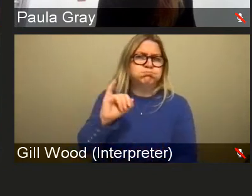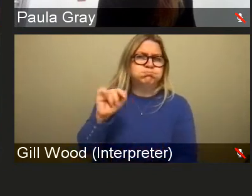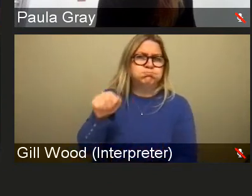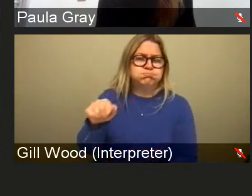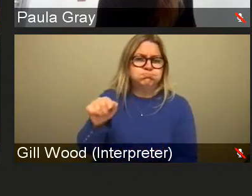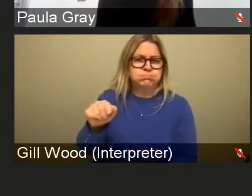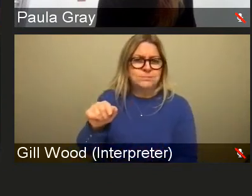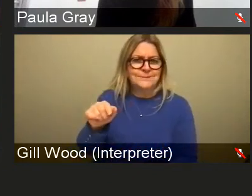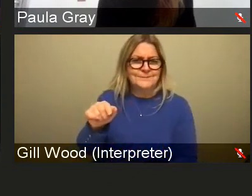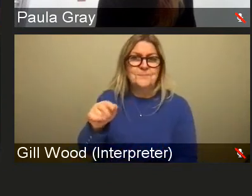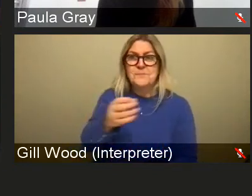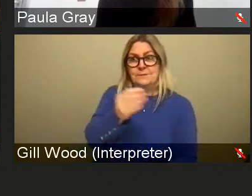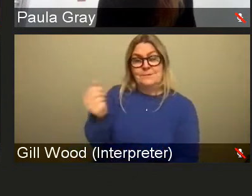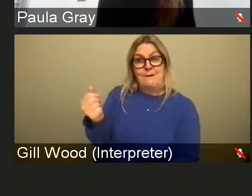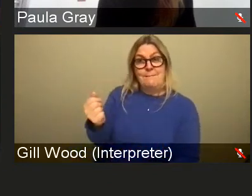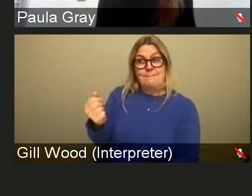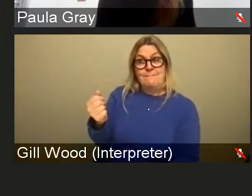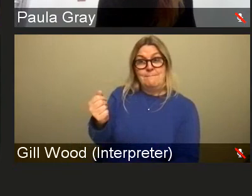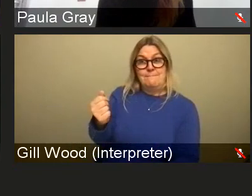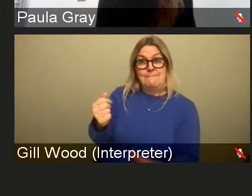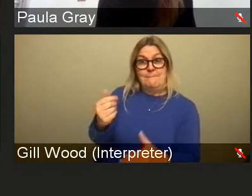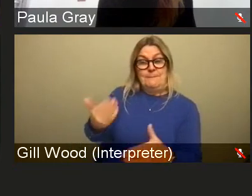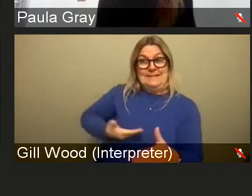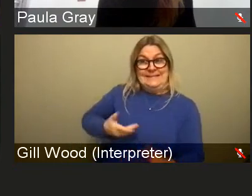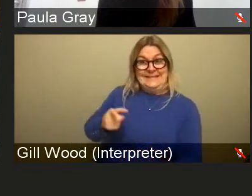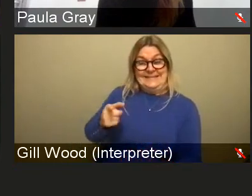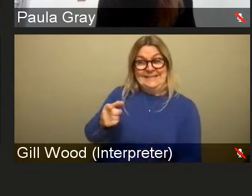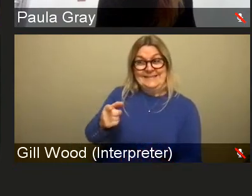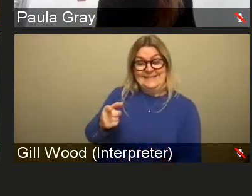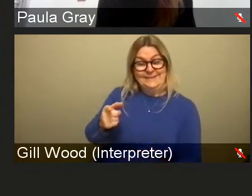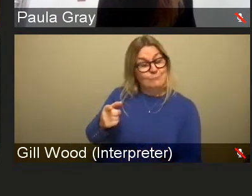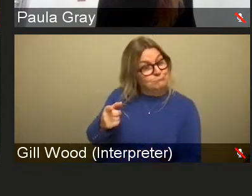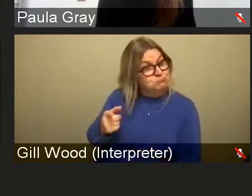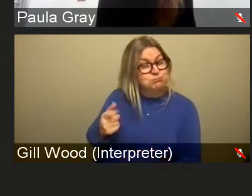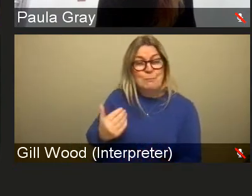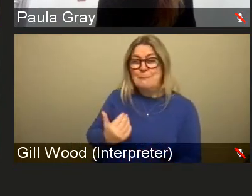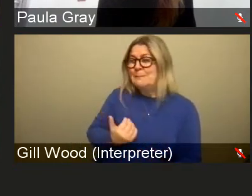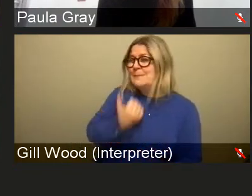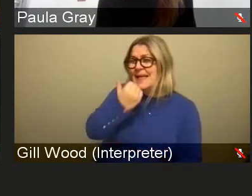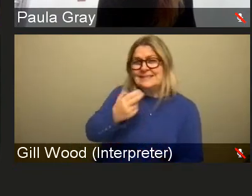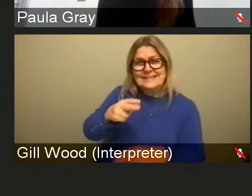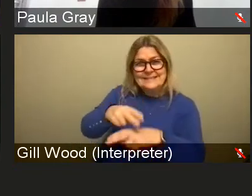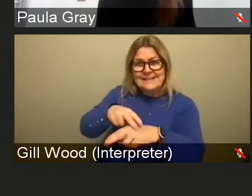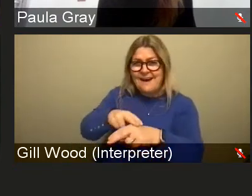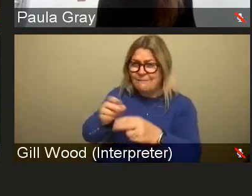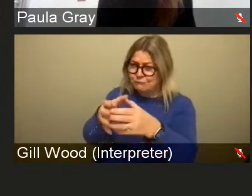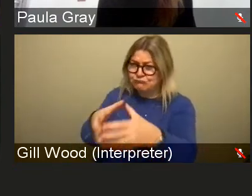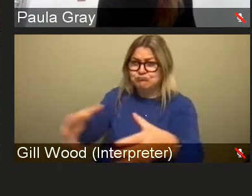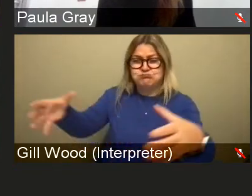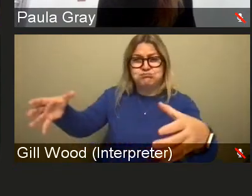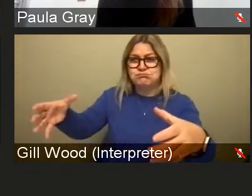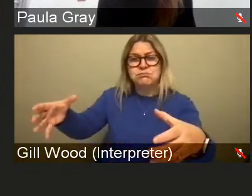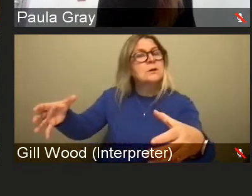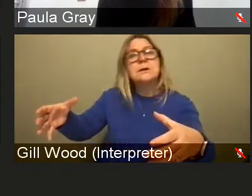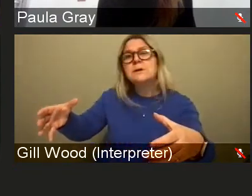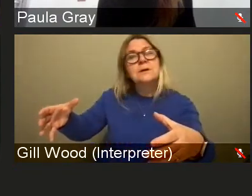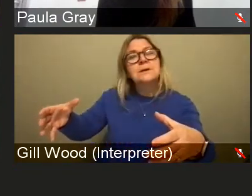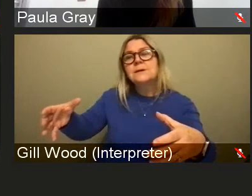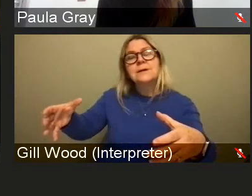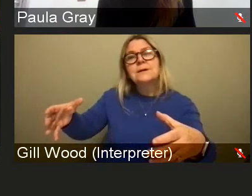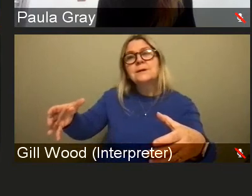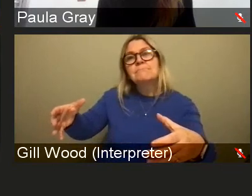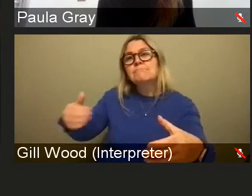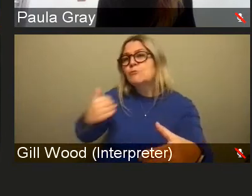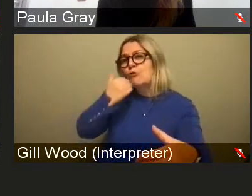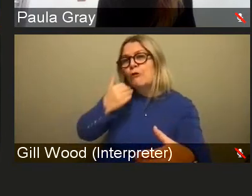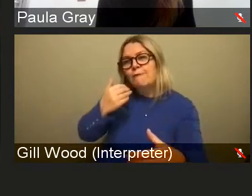know, workforces which really are lacking diversity and don't have appropriate representation of disabled people, sometimes organisations